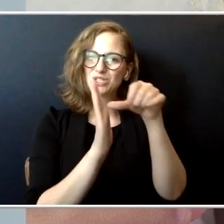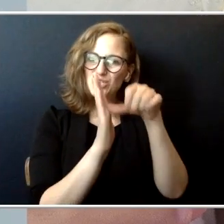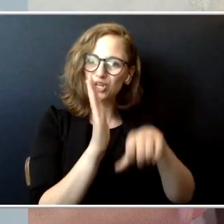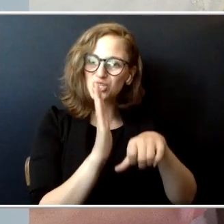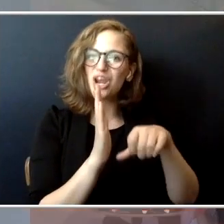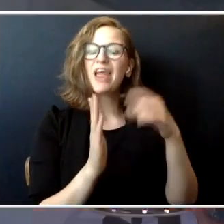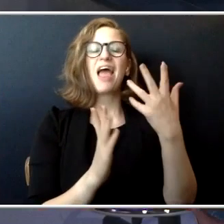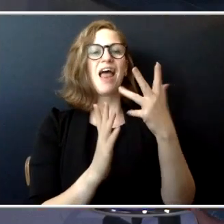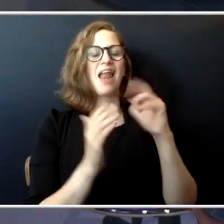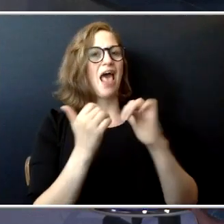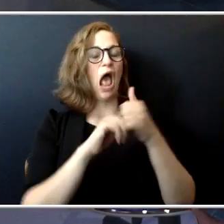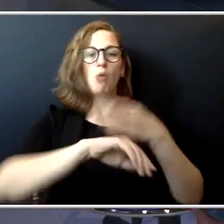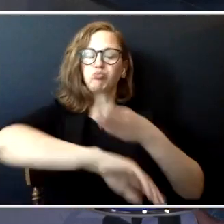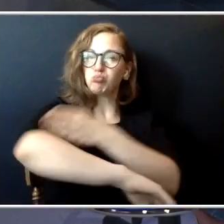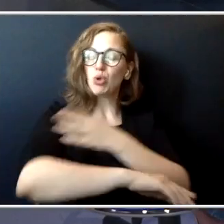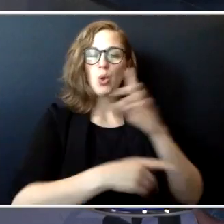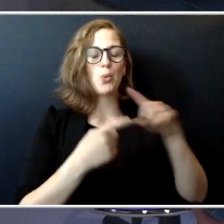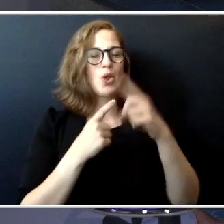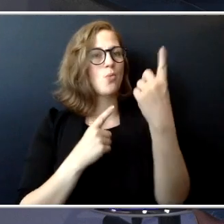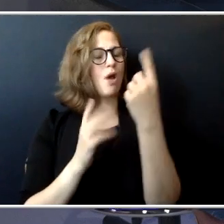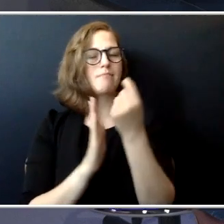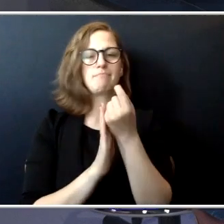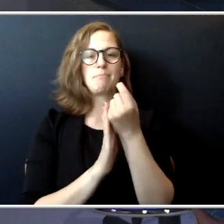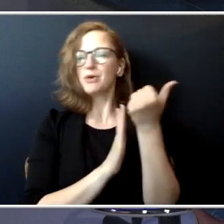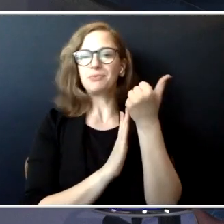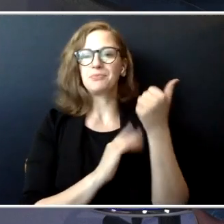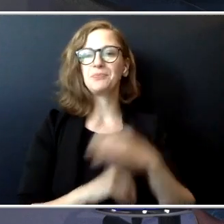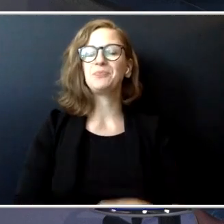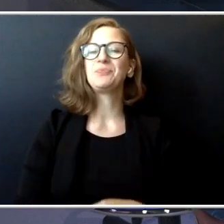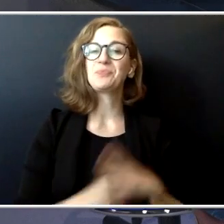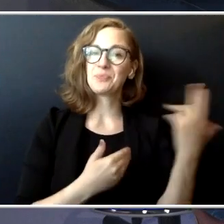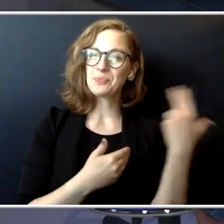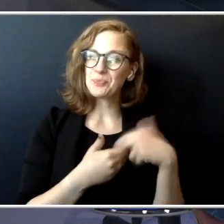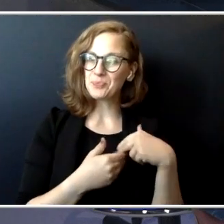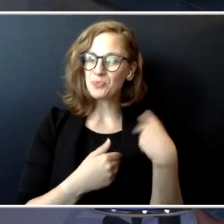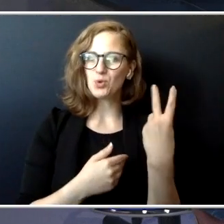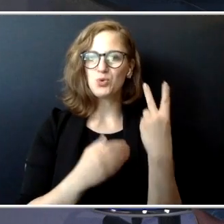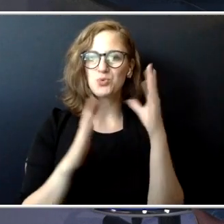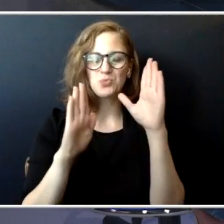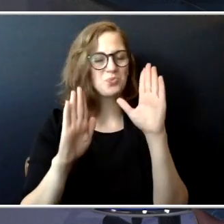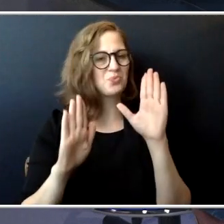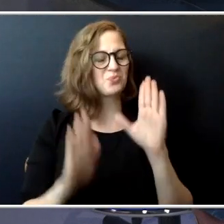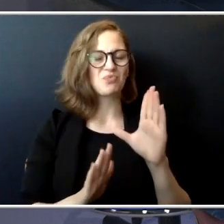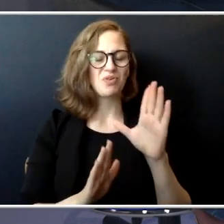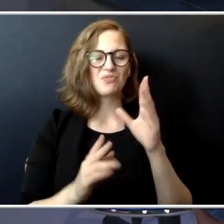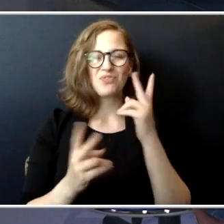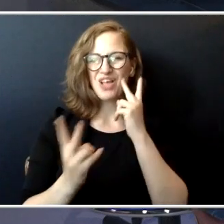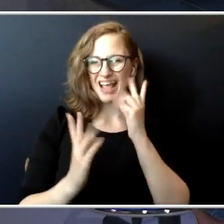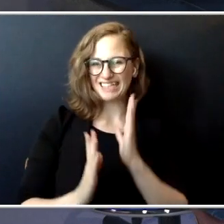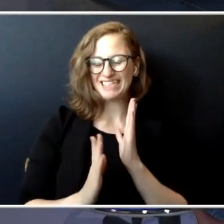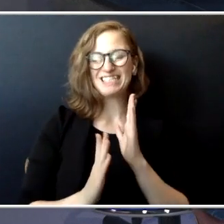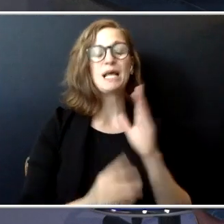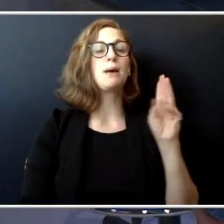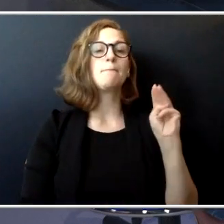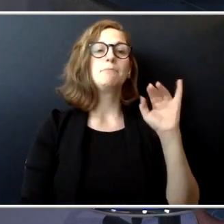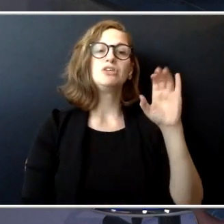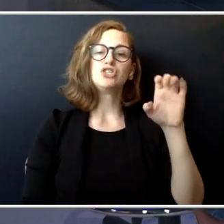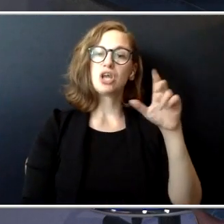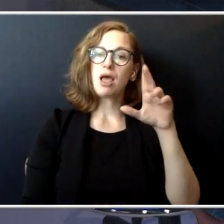gone. Joining me today, I have two remarkable guests. We have Michelle Williams. Michelle was first treated